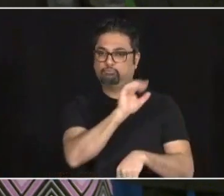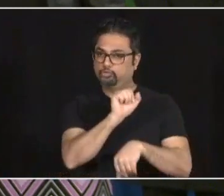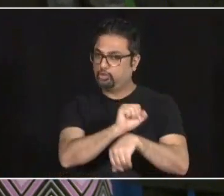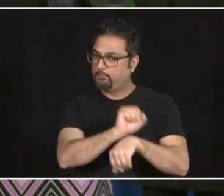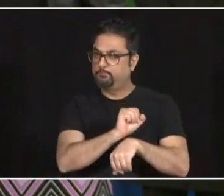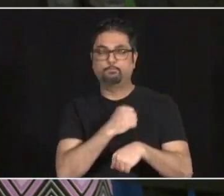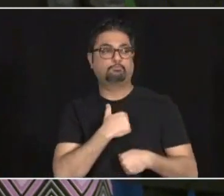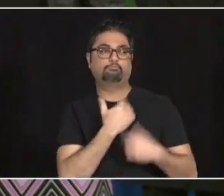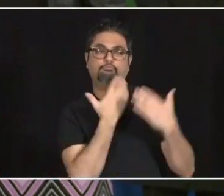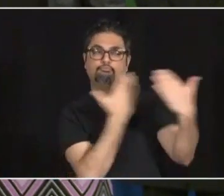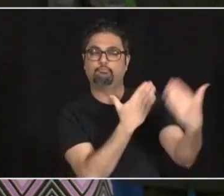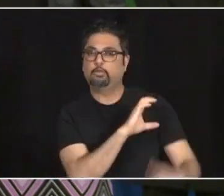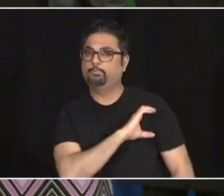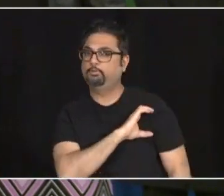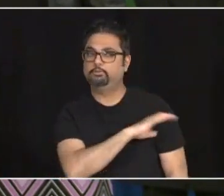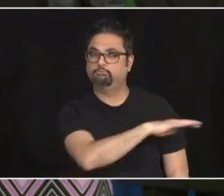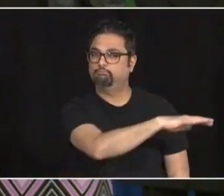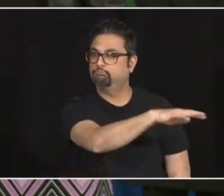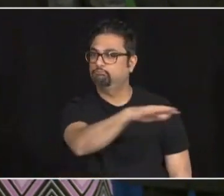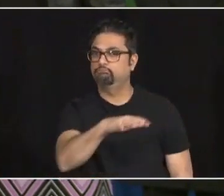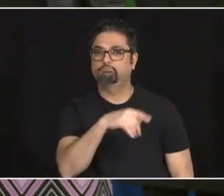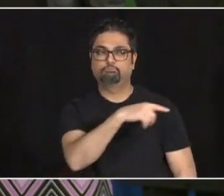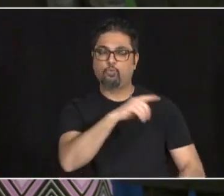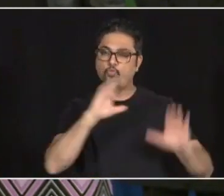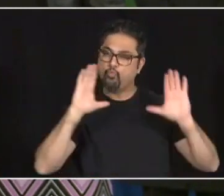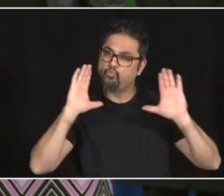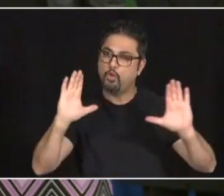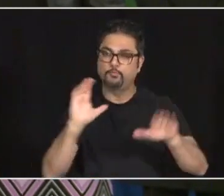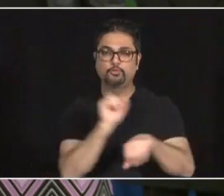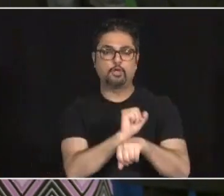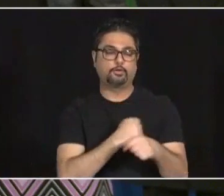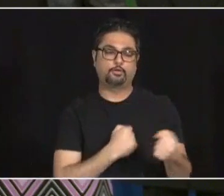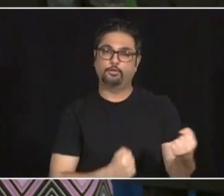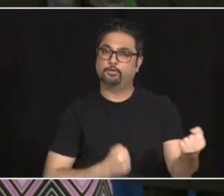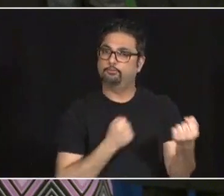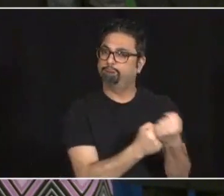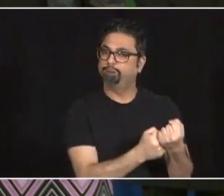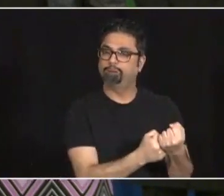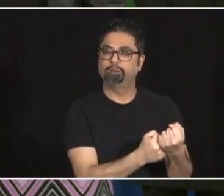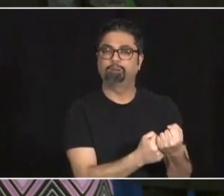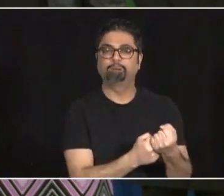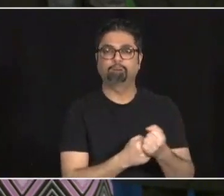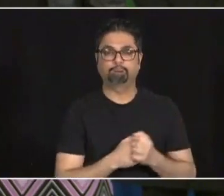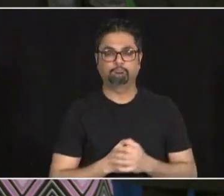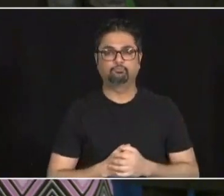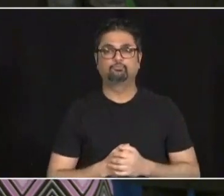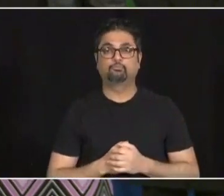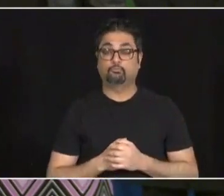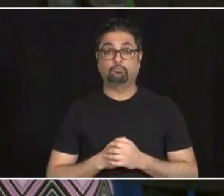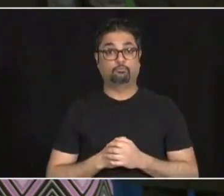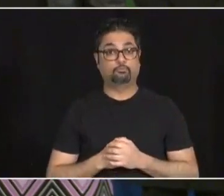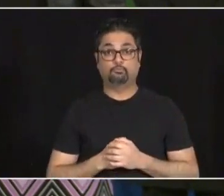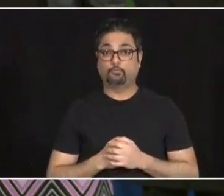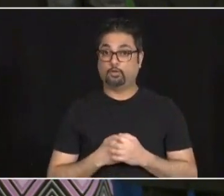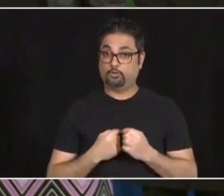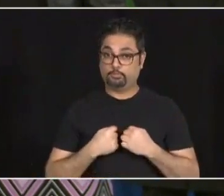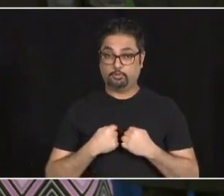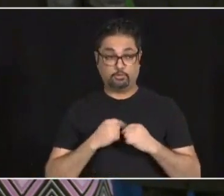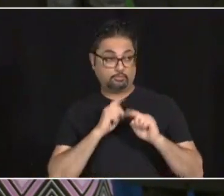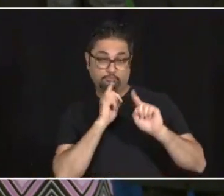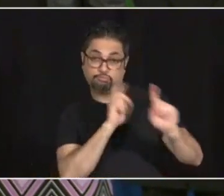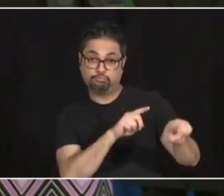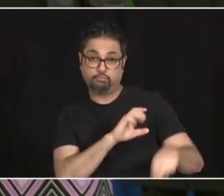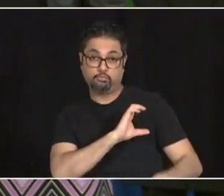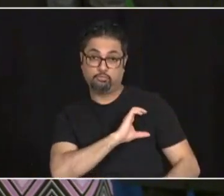an incredible job, and I support them 1,000%. Again, I don't direct the police. That's going to be up